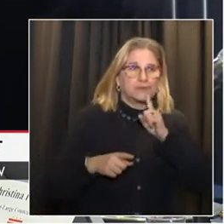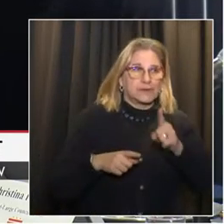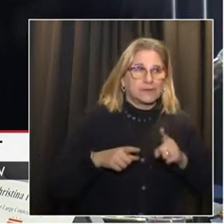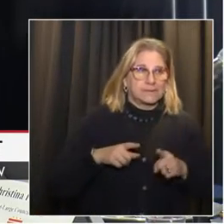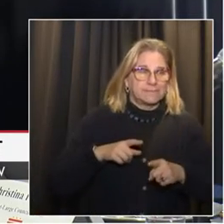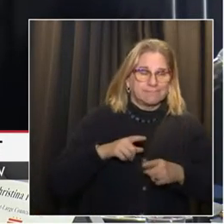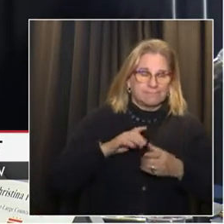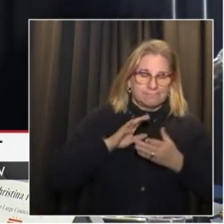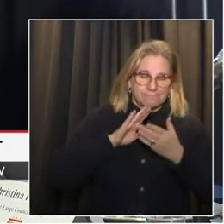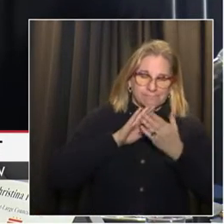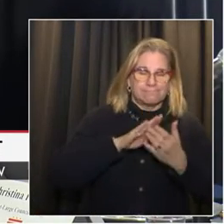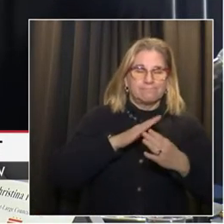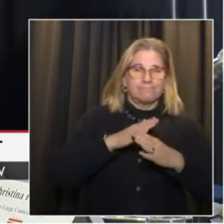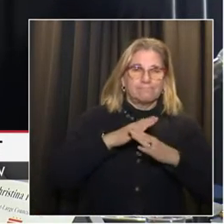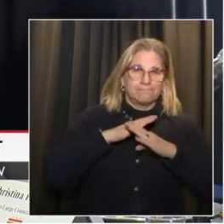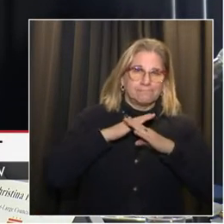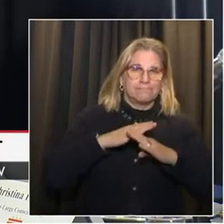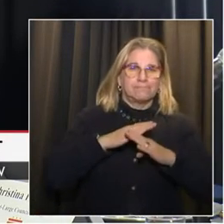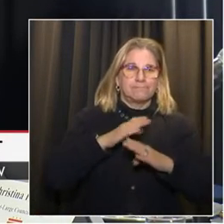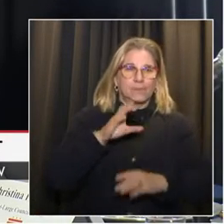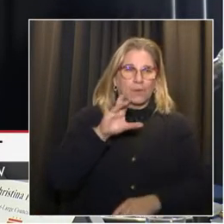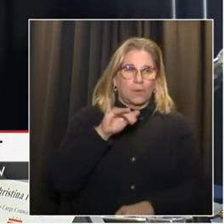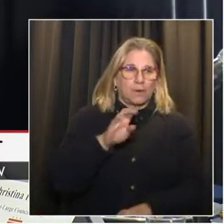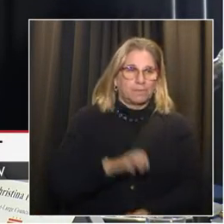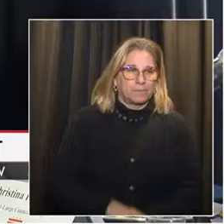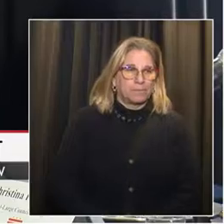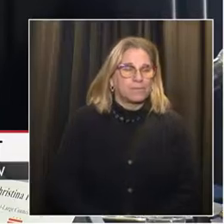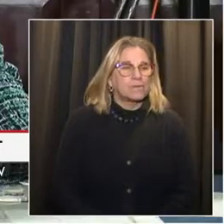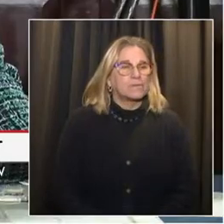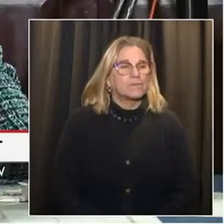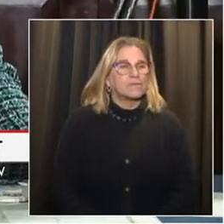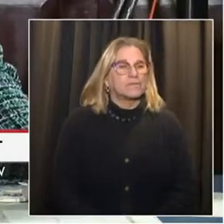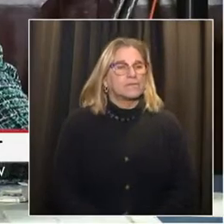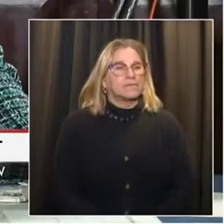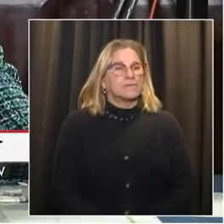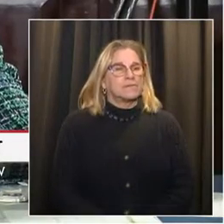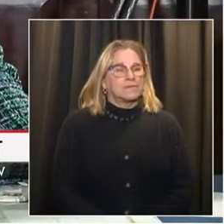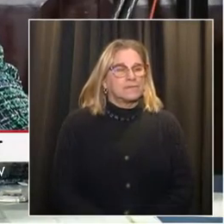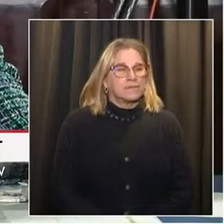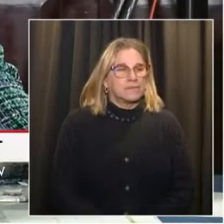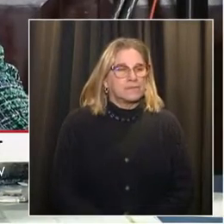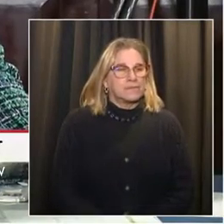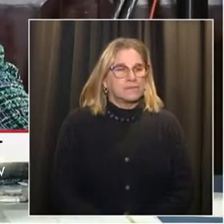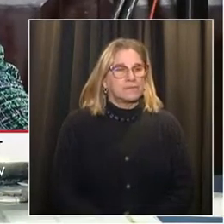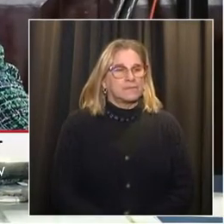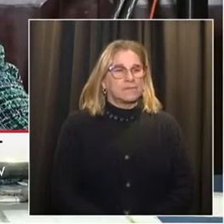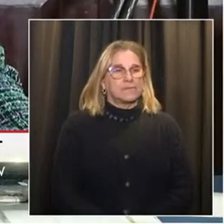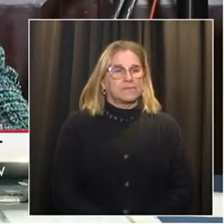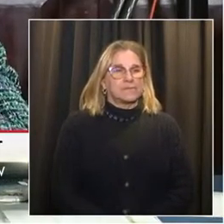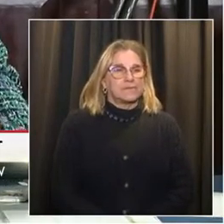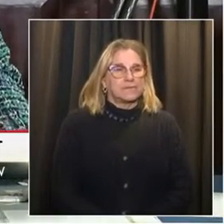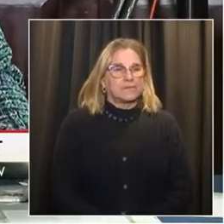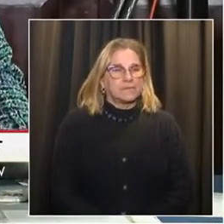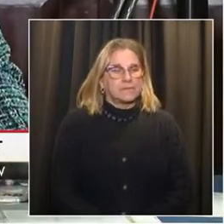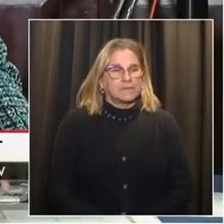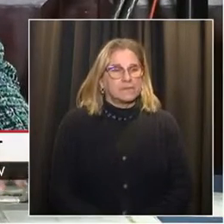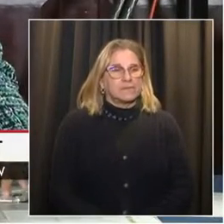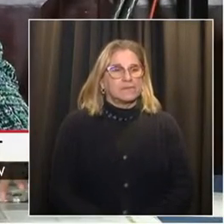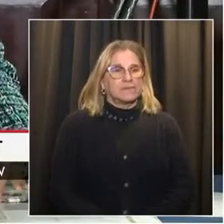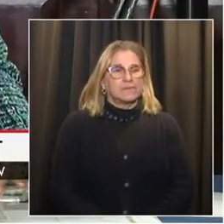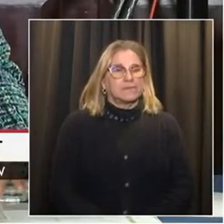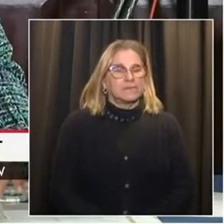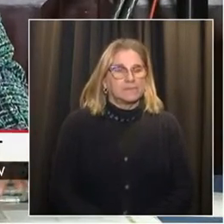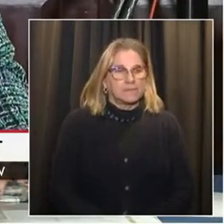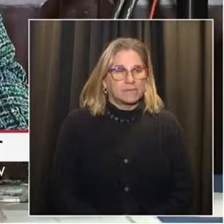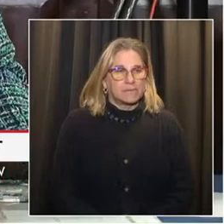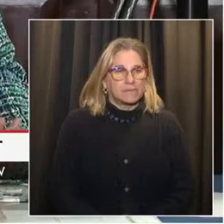like I think Kevin did address all of the social determinants of crime and poverty could be added to